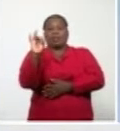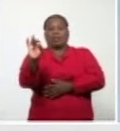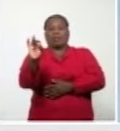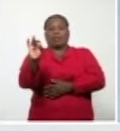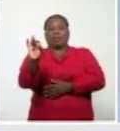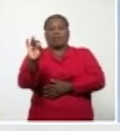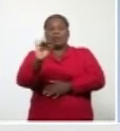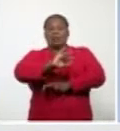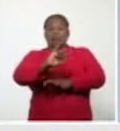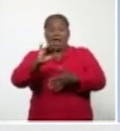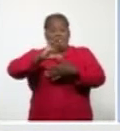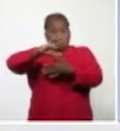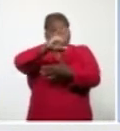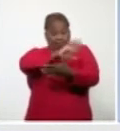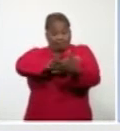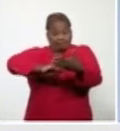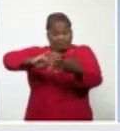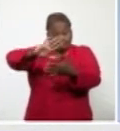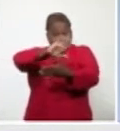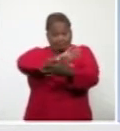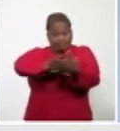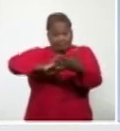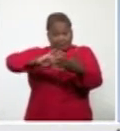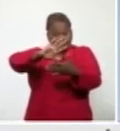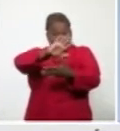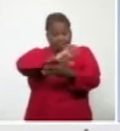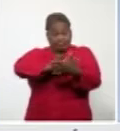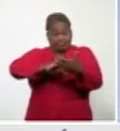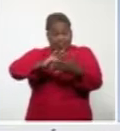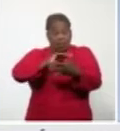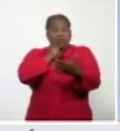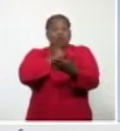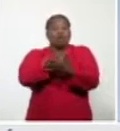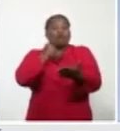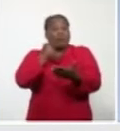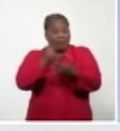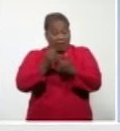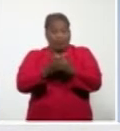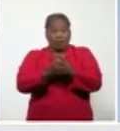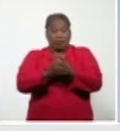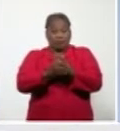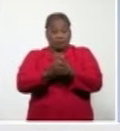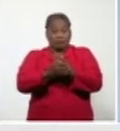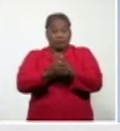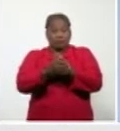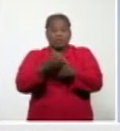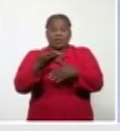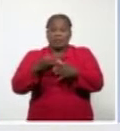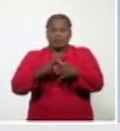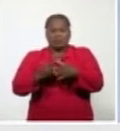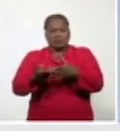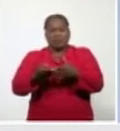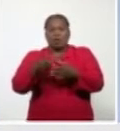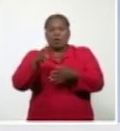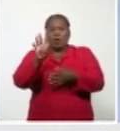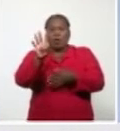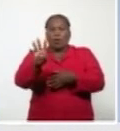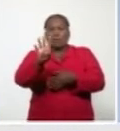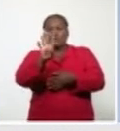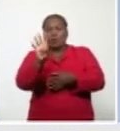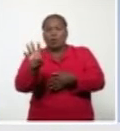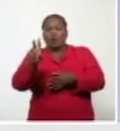46,357 cases were confirmed. The number of confirmed cases in the region of the Americas now represents